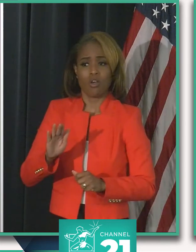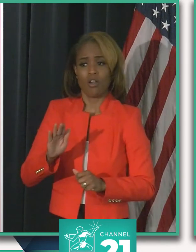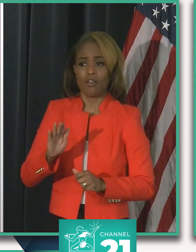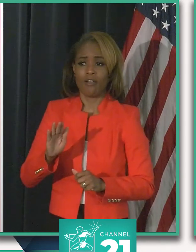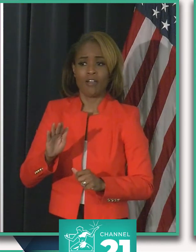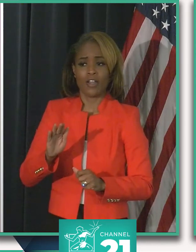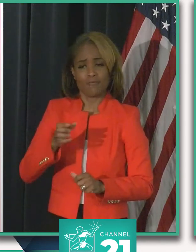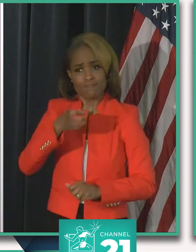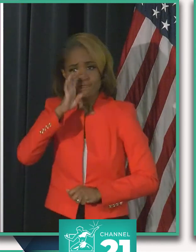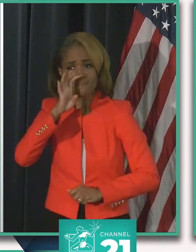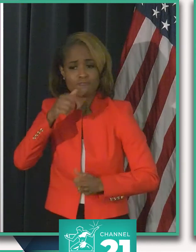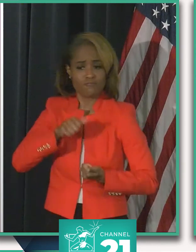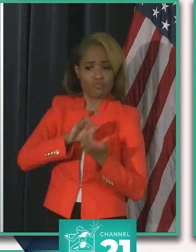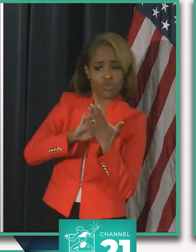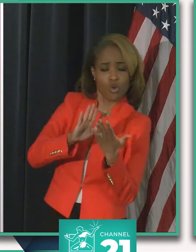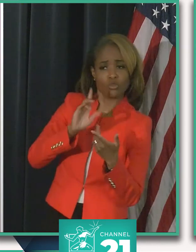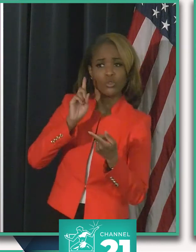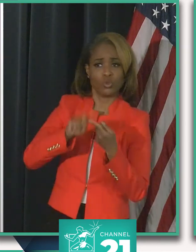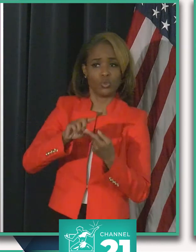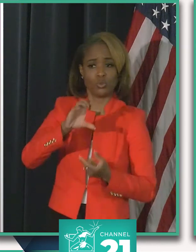to crime,